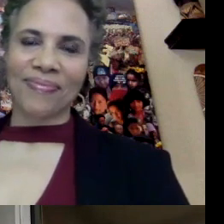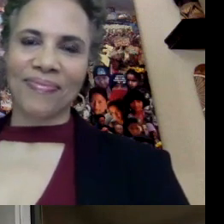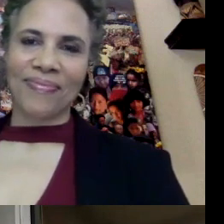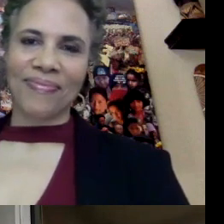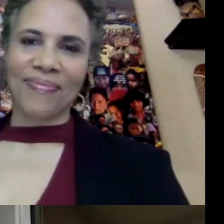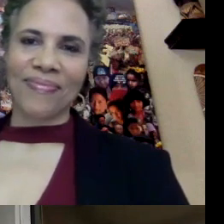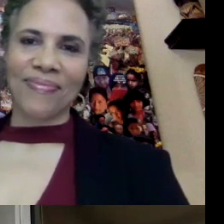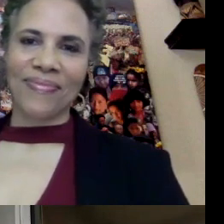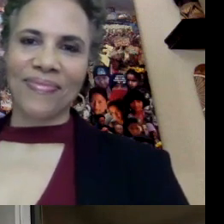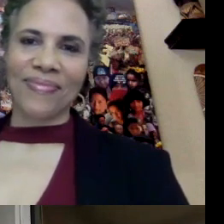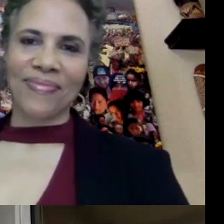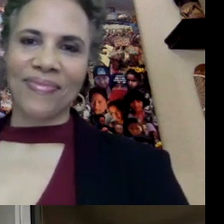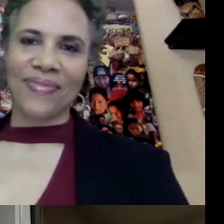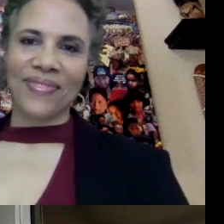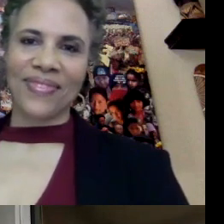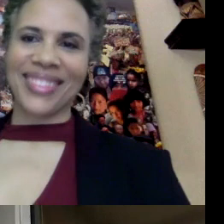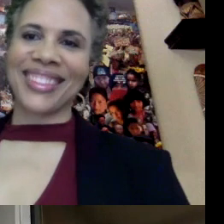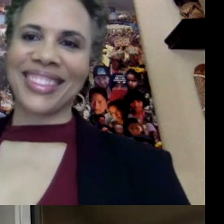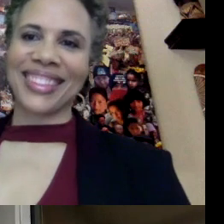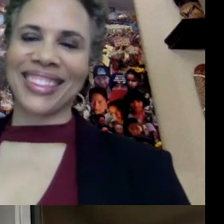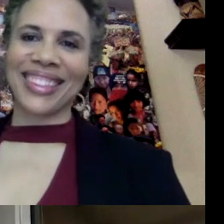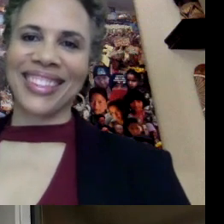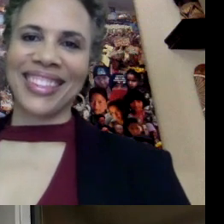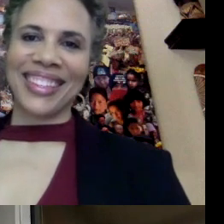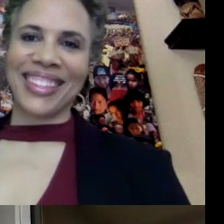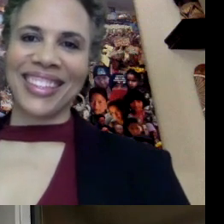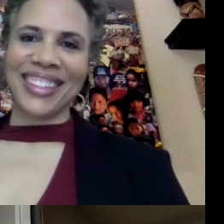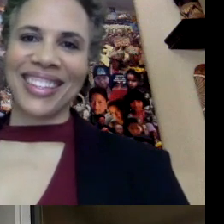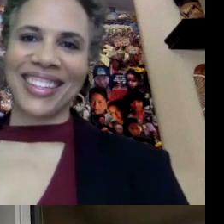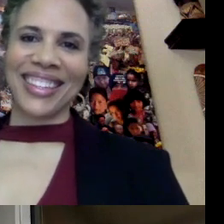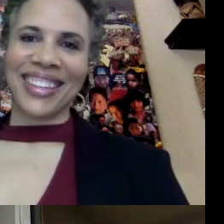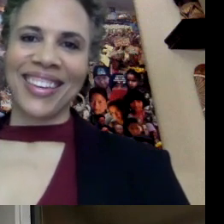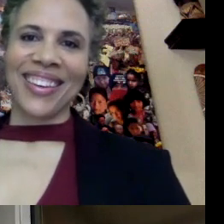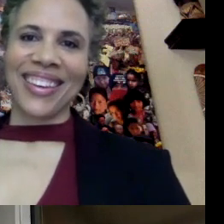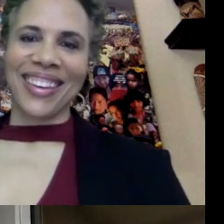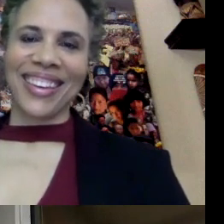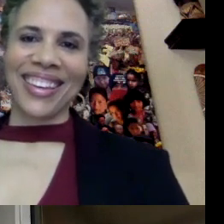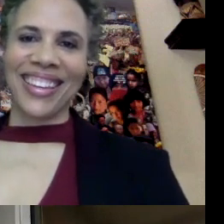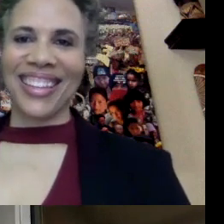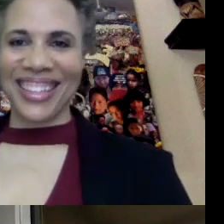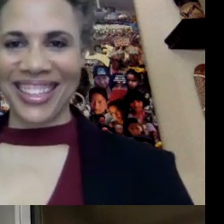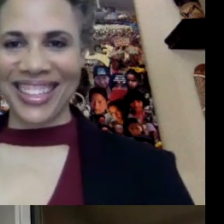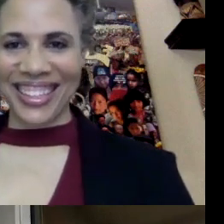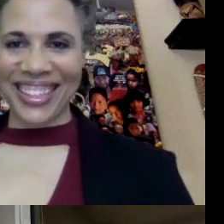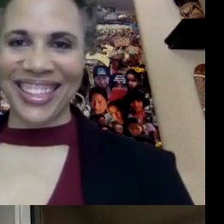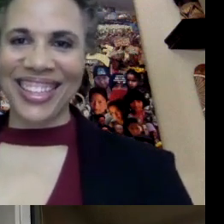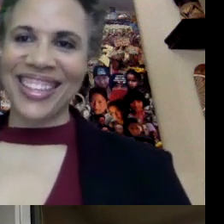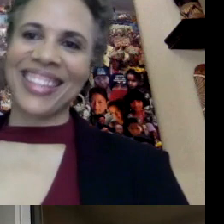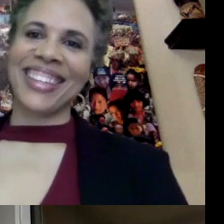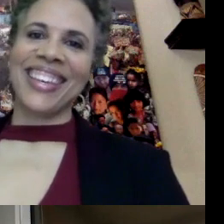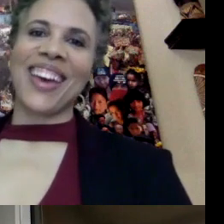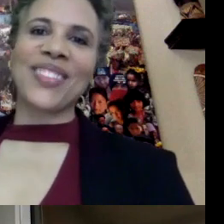me. I'll toss it over to Dr. Kathleen Tarr. If you want to give a quick introduction for yourself so that we can make sure we tune in for the